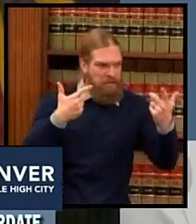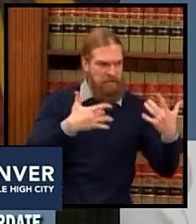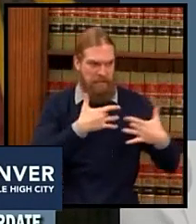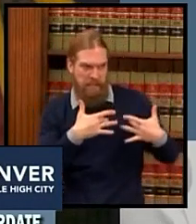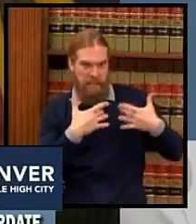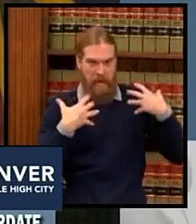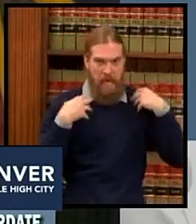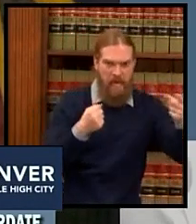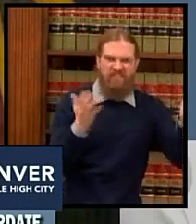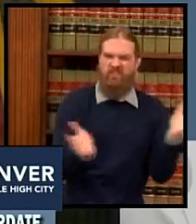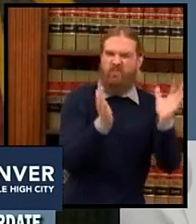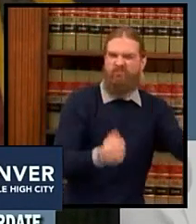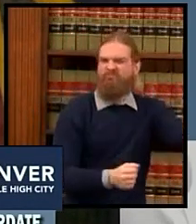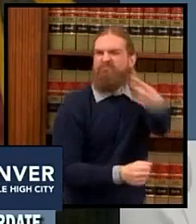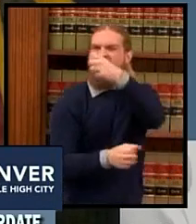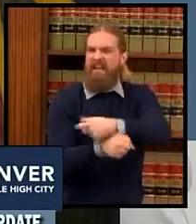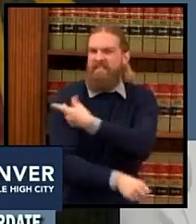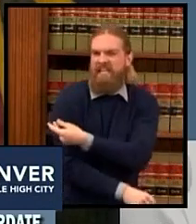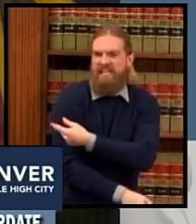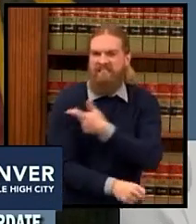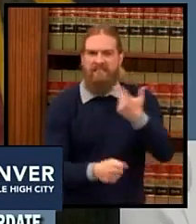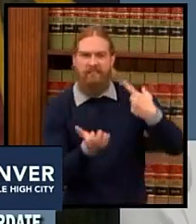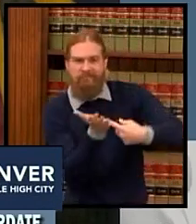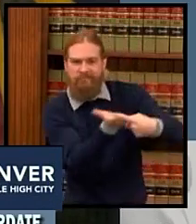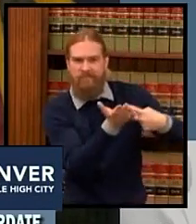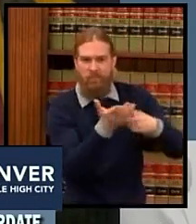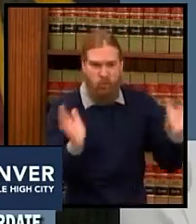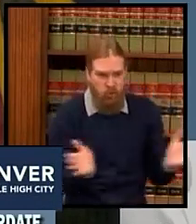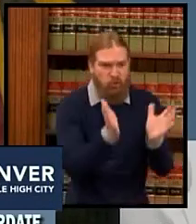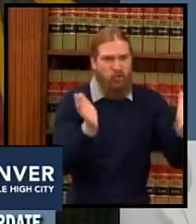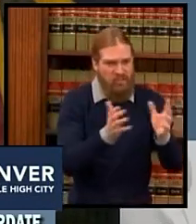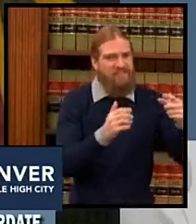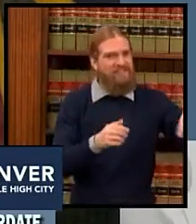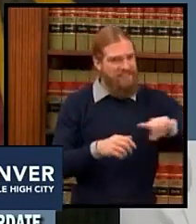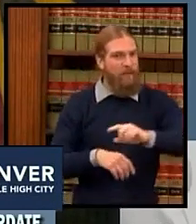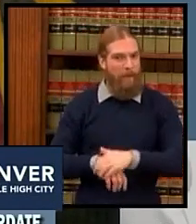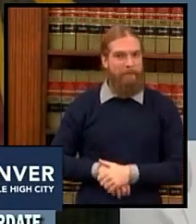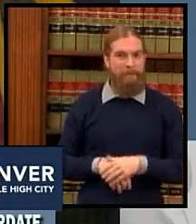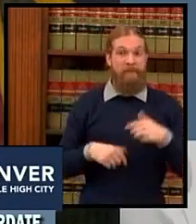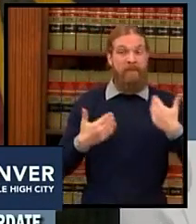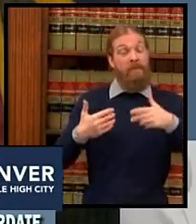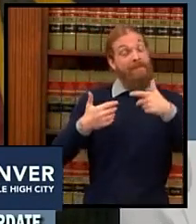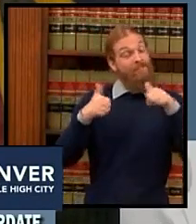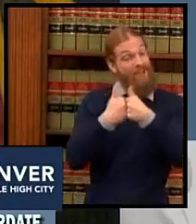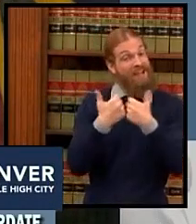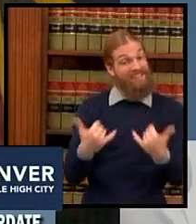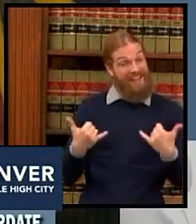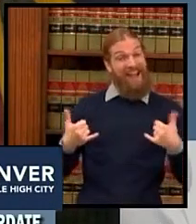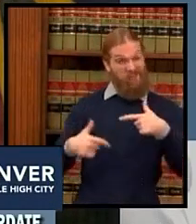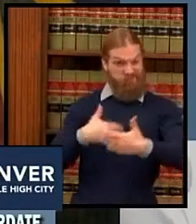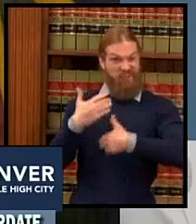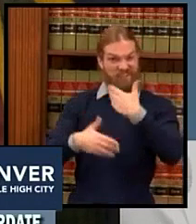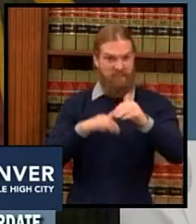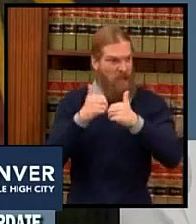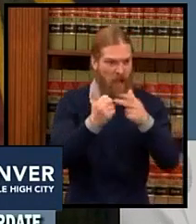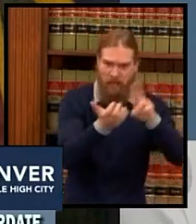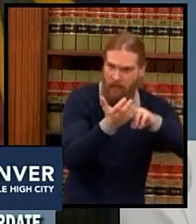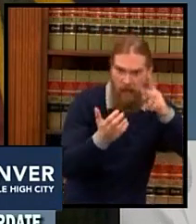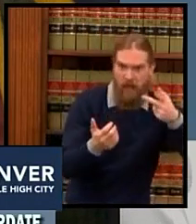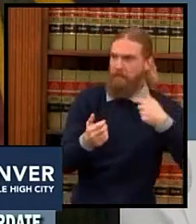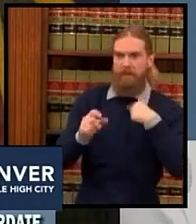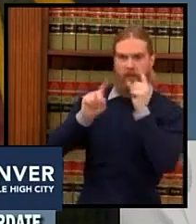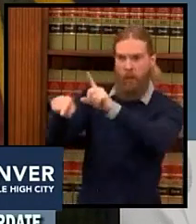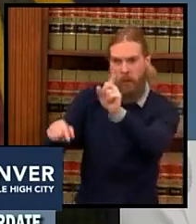from members of our church, older adults who have been challenged by the process and wanting to know how they get vaccinations. And some of